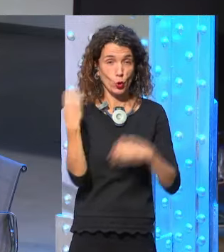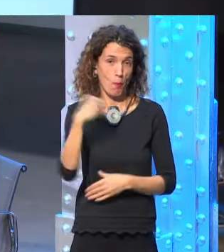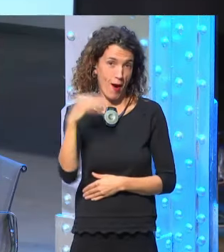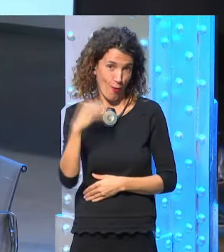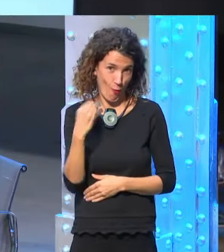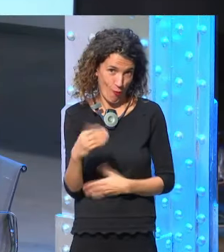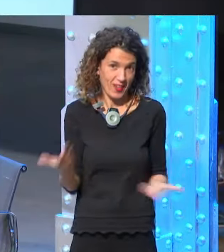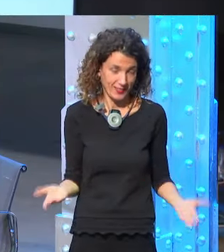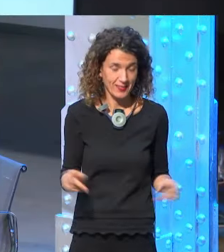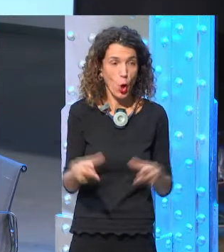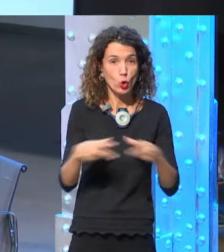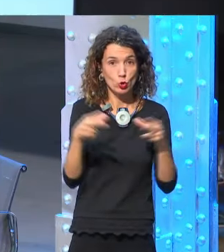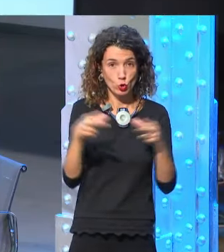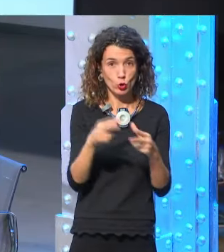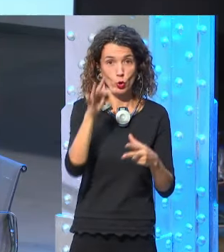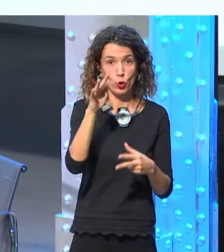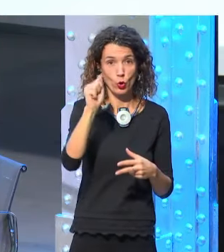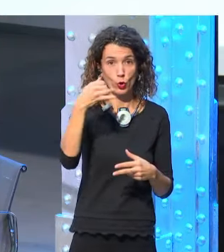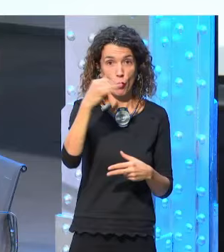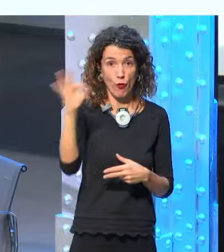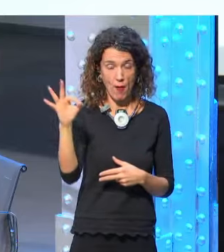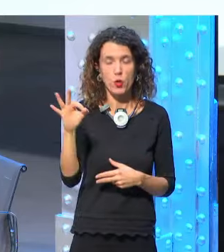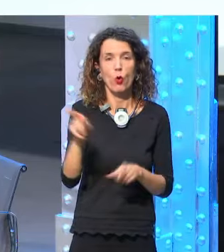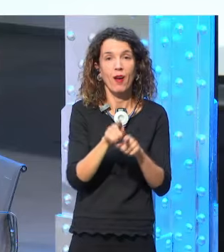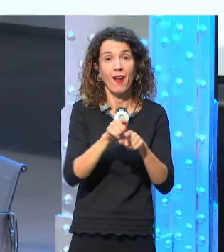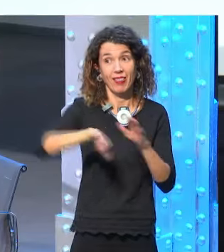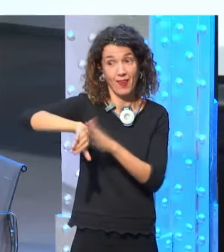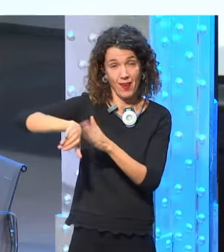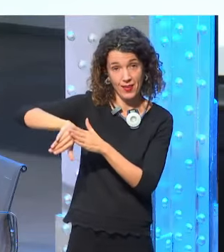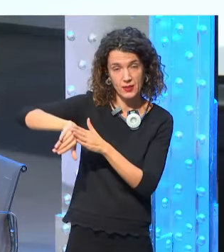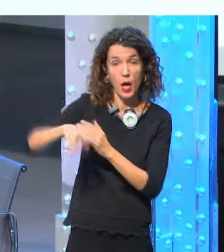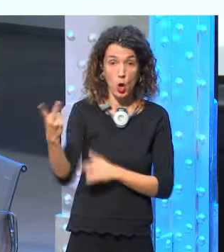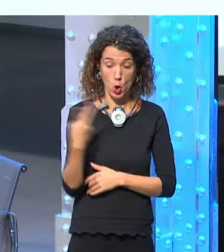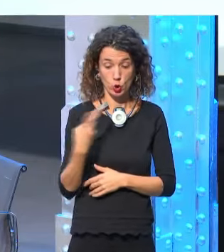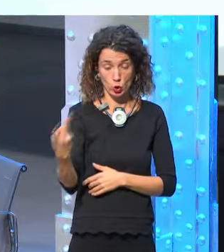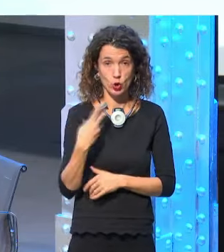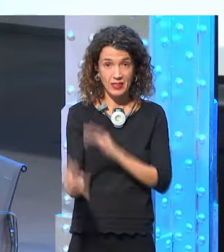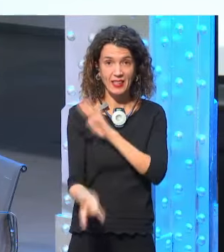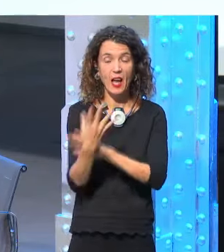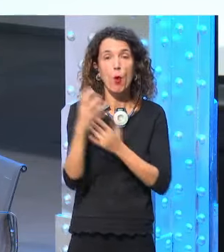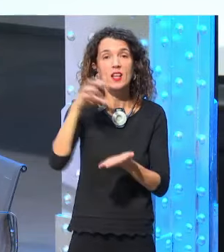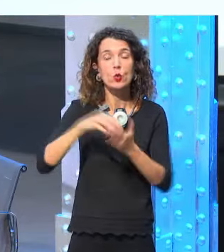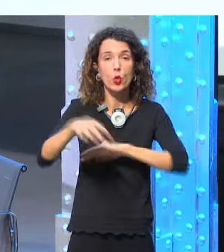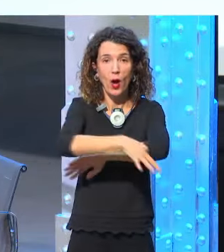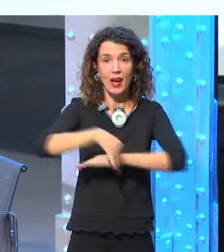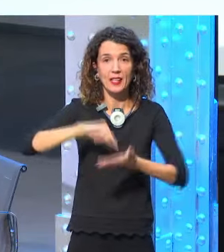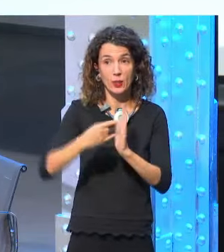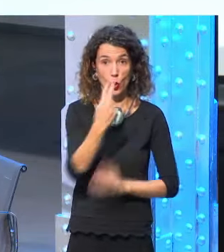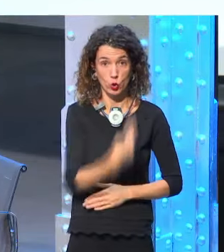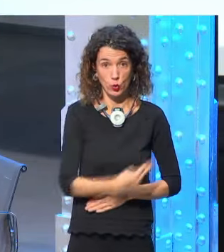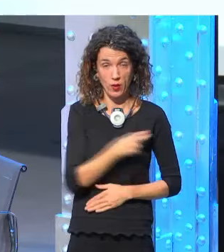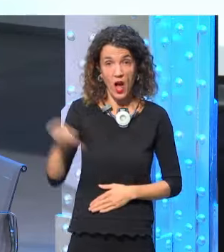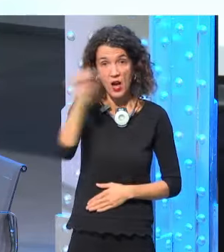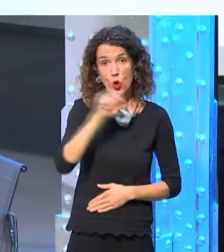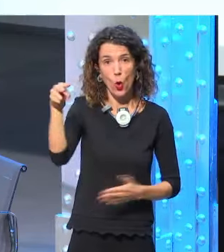my right-hand side, and we started as an architecture office just in Switzerland in the year 2000. And one